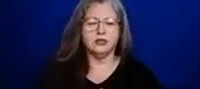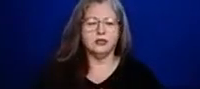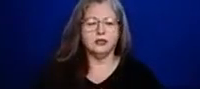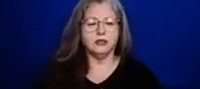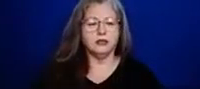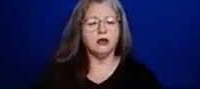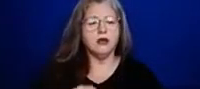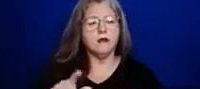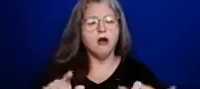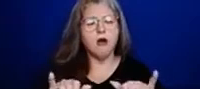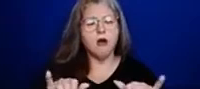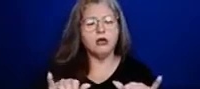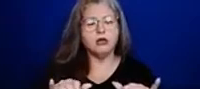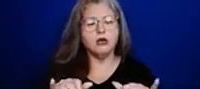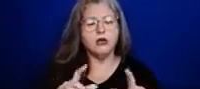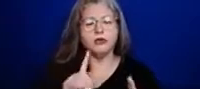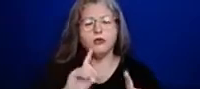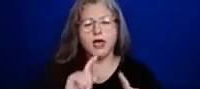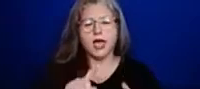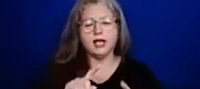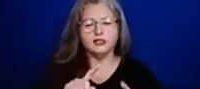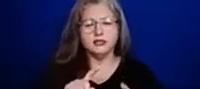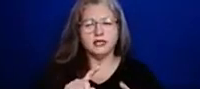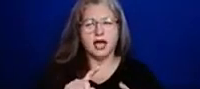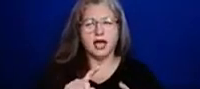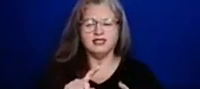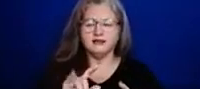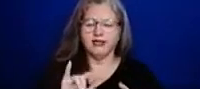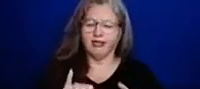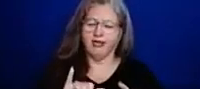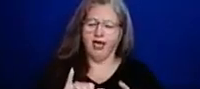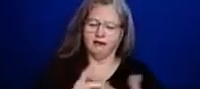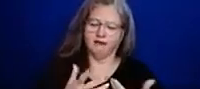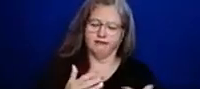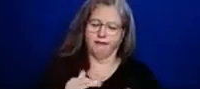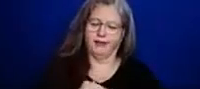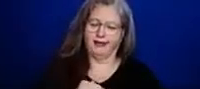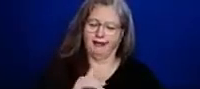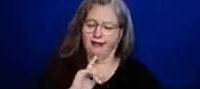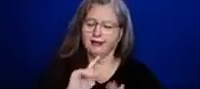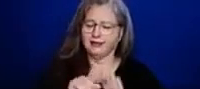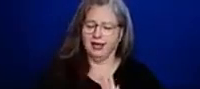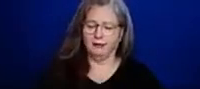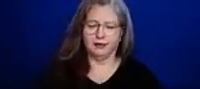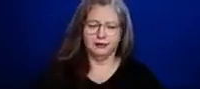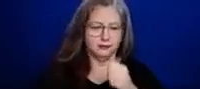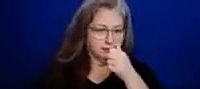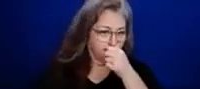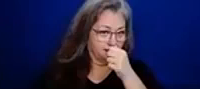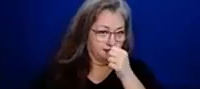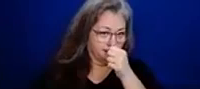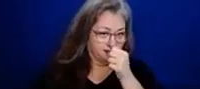also answering the exercise I was asked to do.